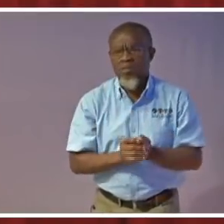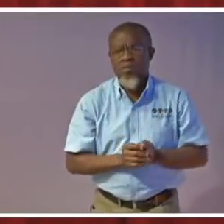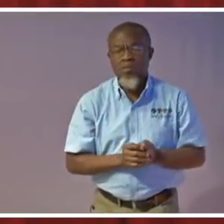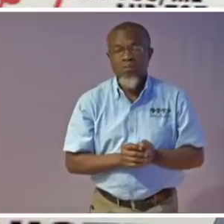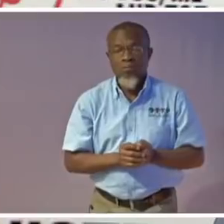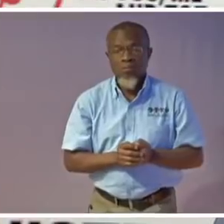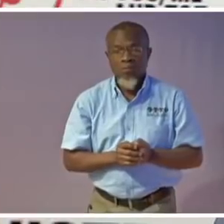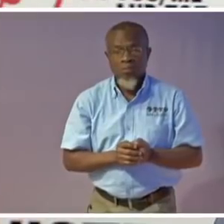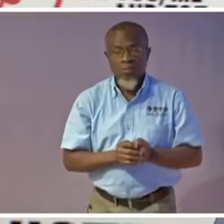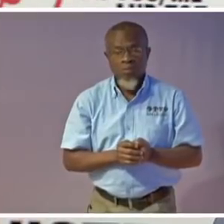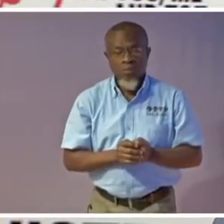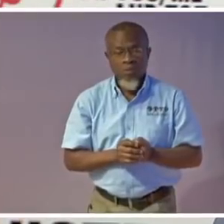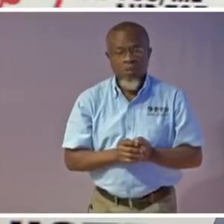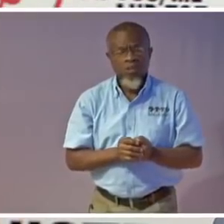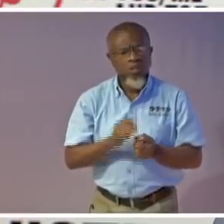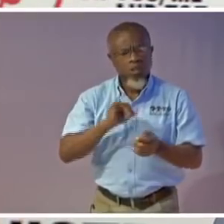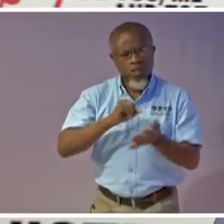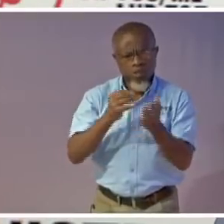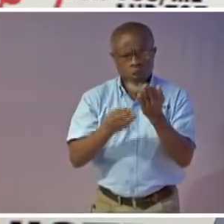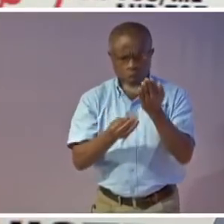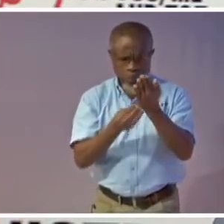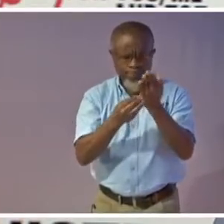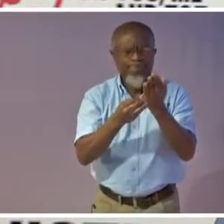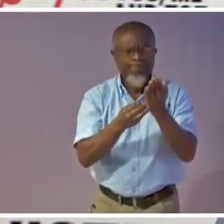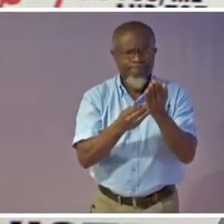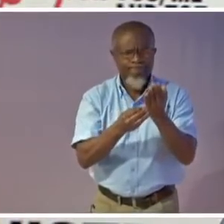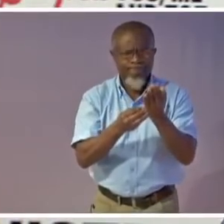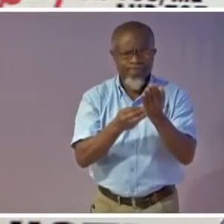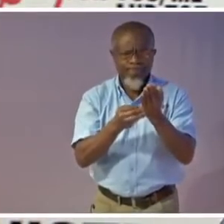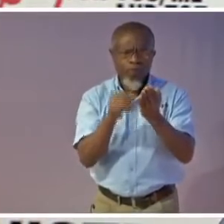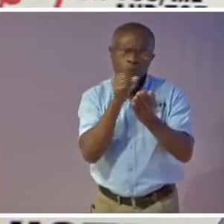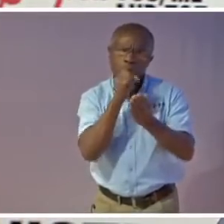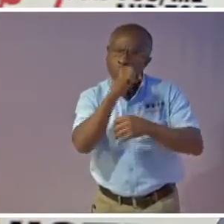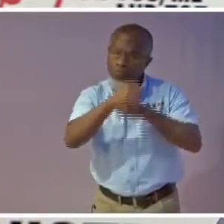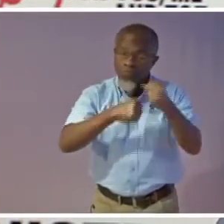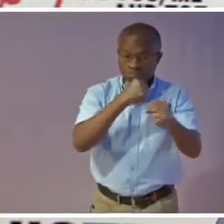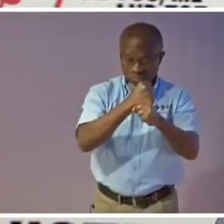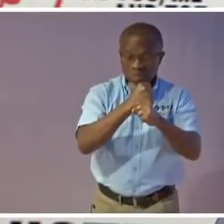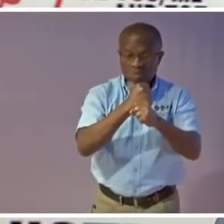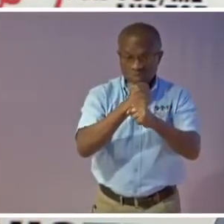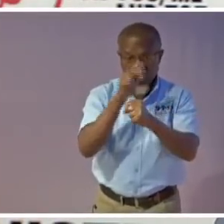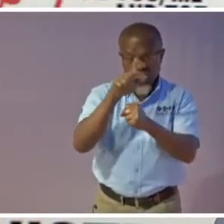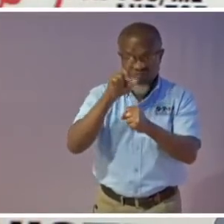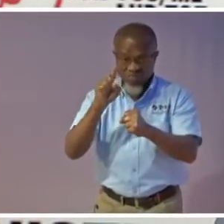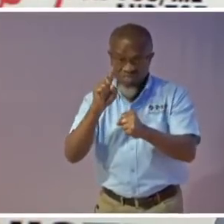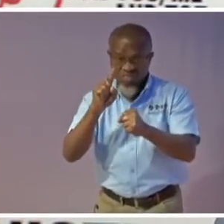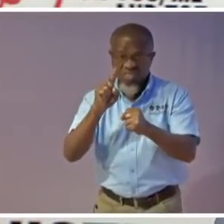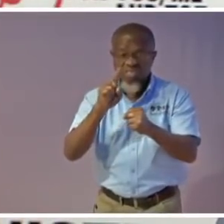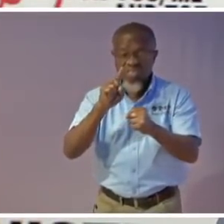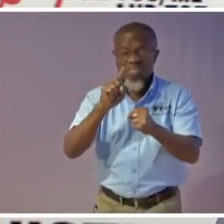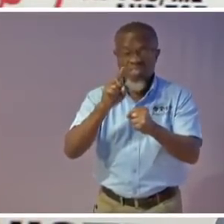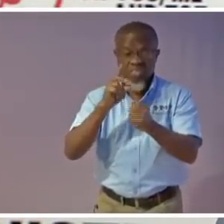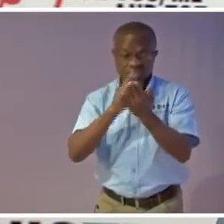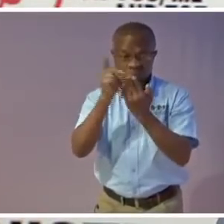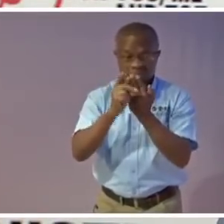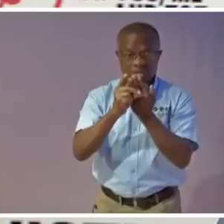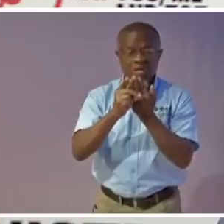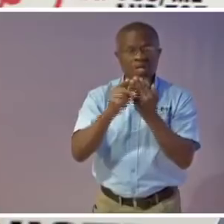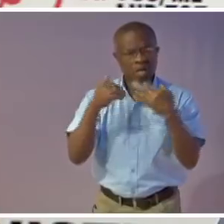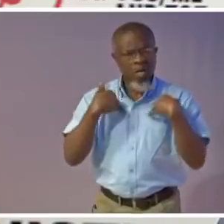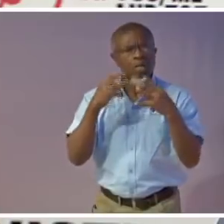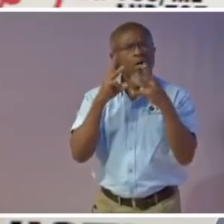very important question. On All Year's Day, I convened a meeting with the TTME, a couple other private